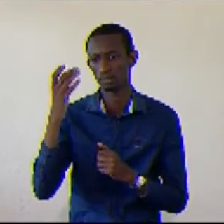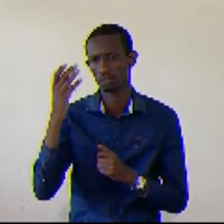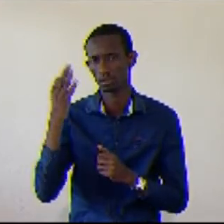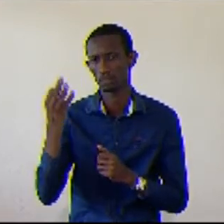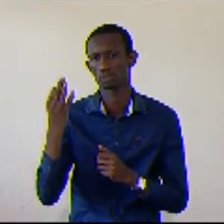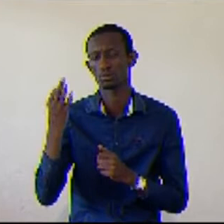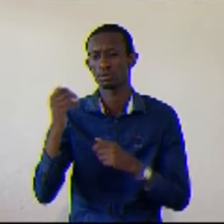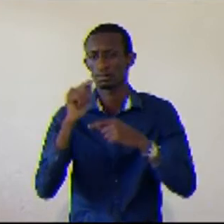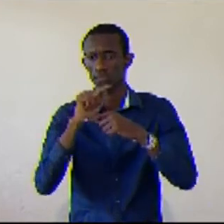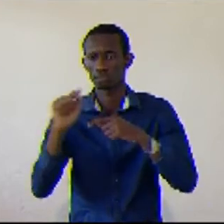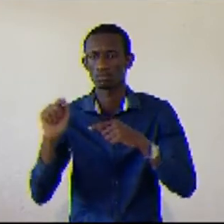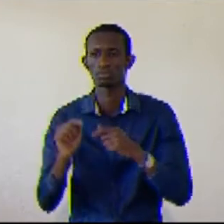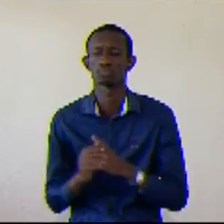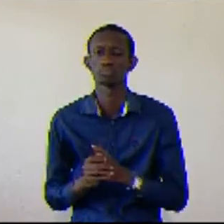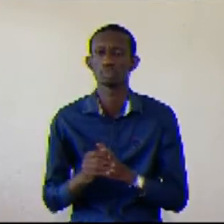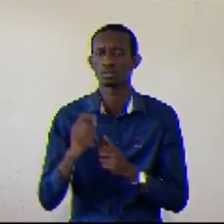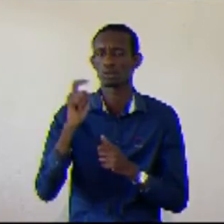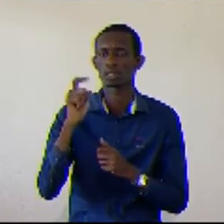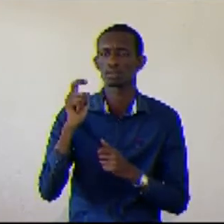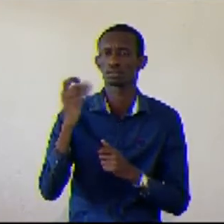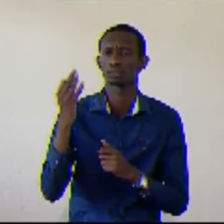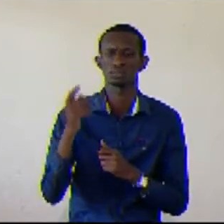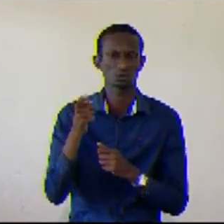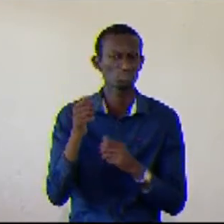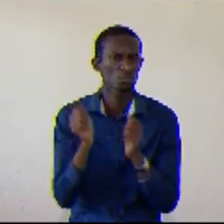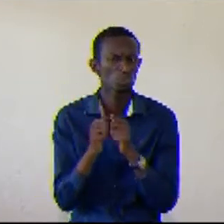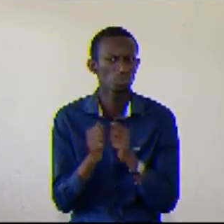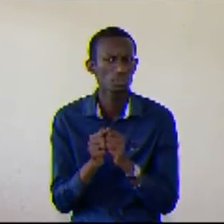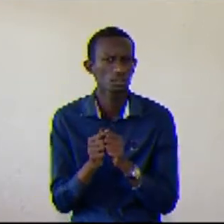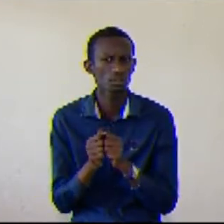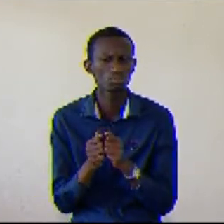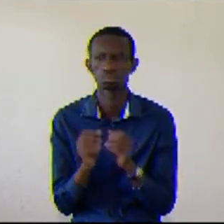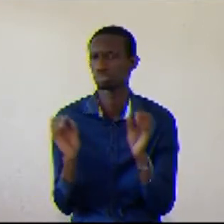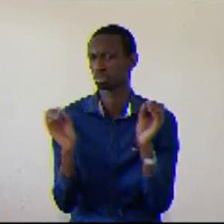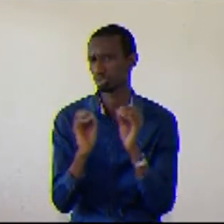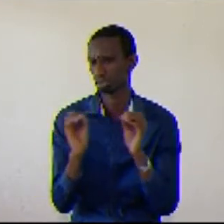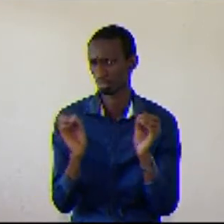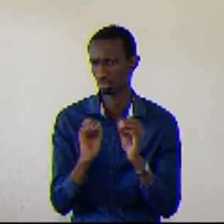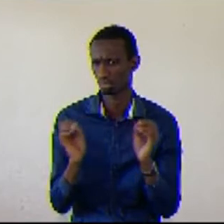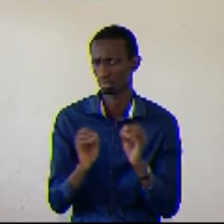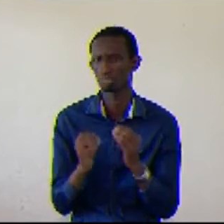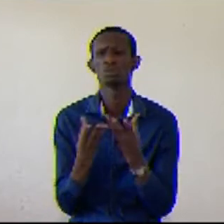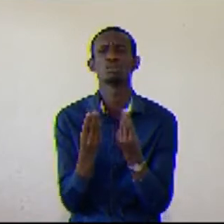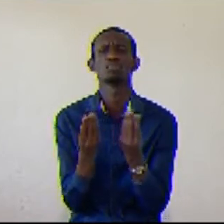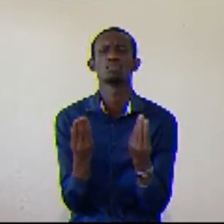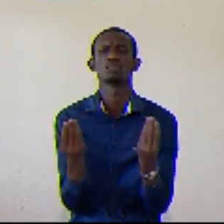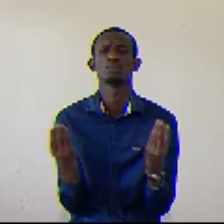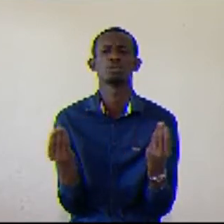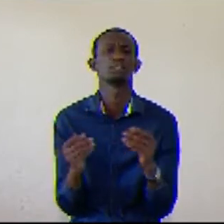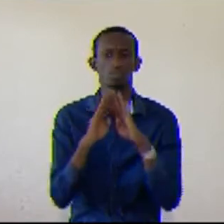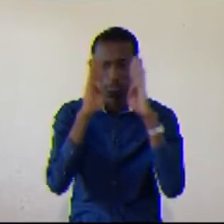of x3. Is it difficult? Not at all. It is very simple and